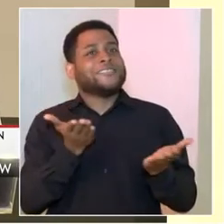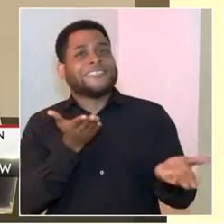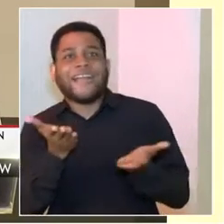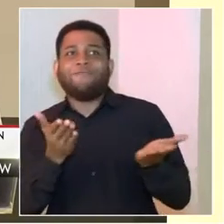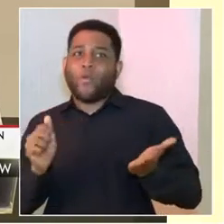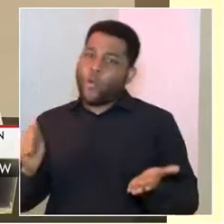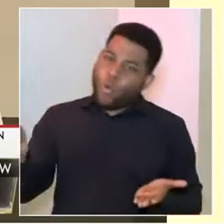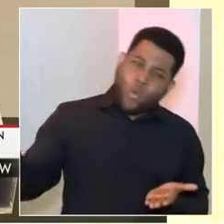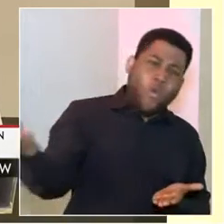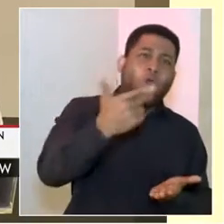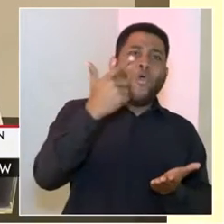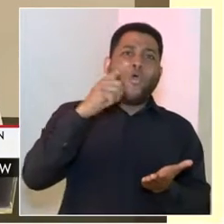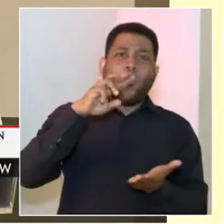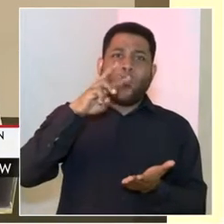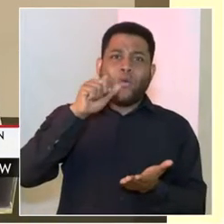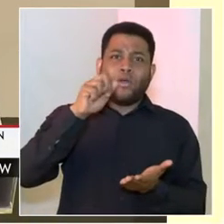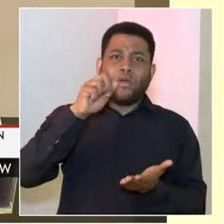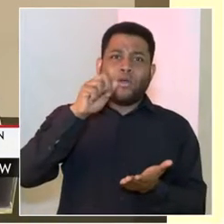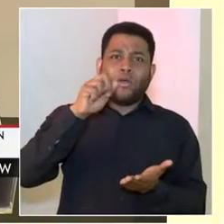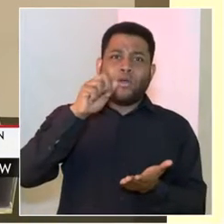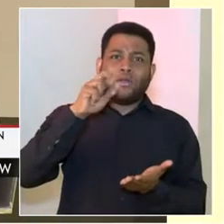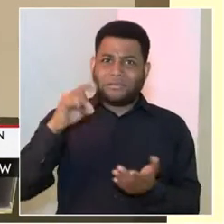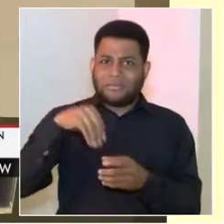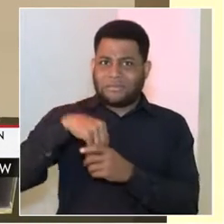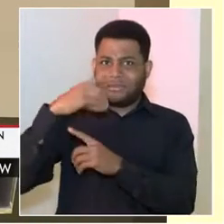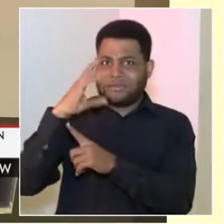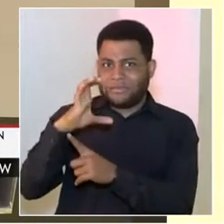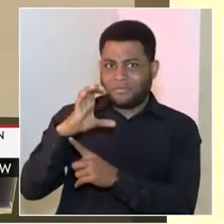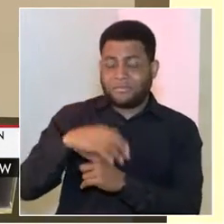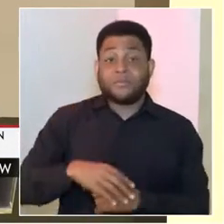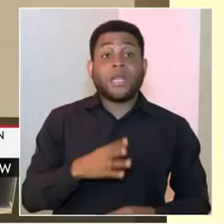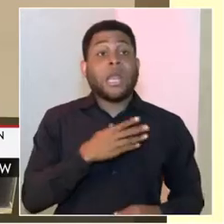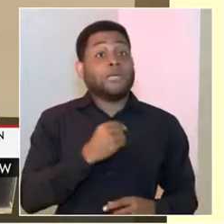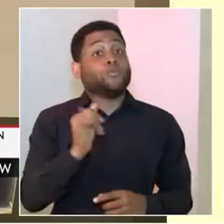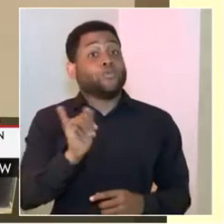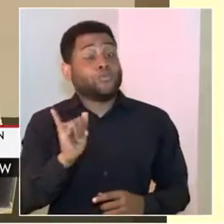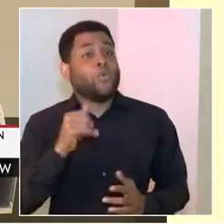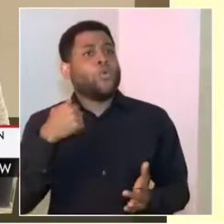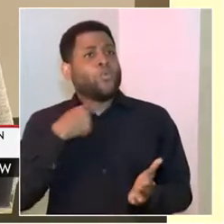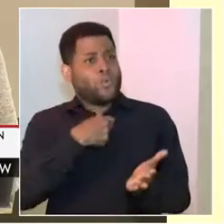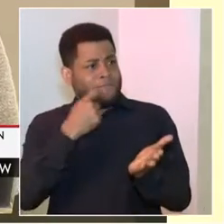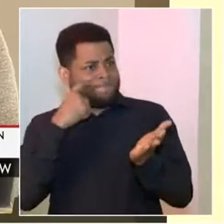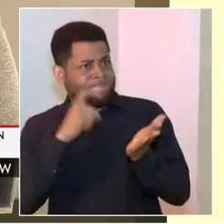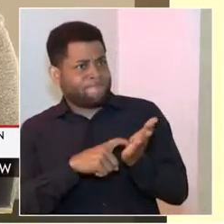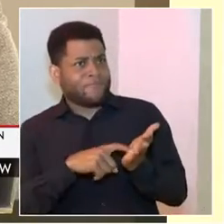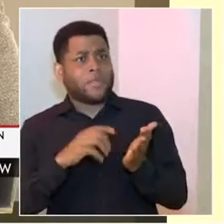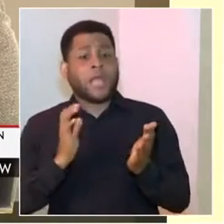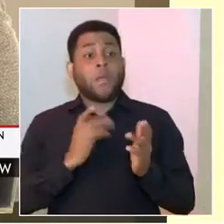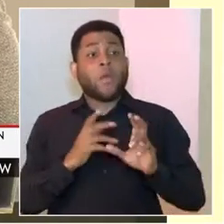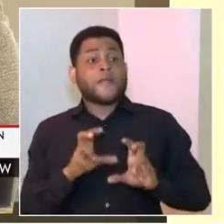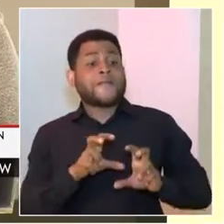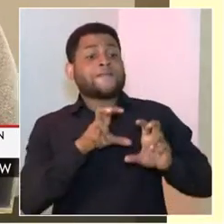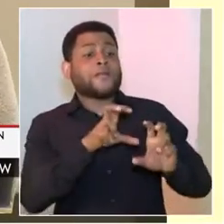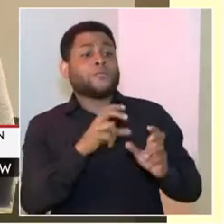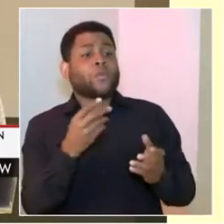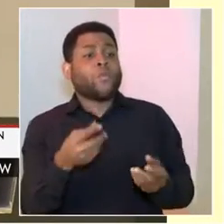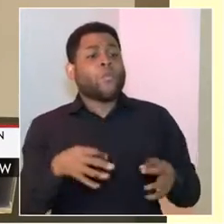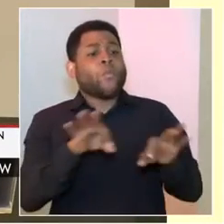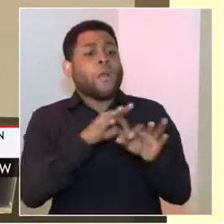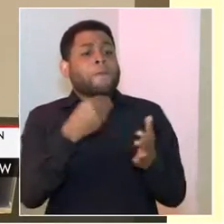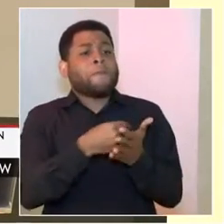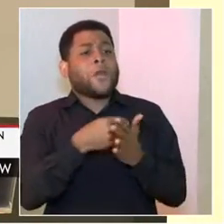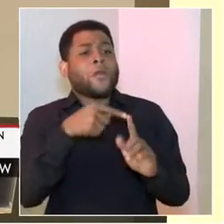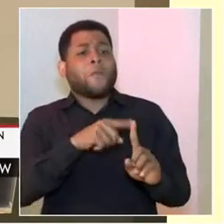education investments are also economic development investments. And one of the big and new investments is